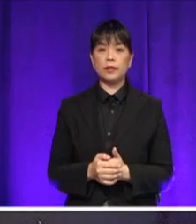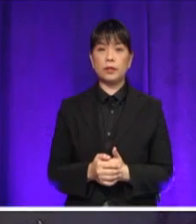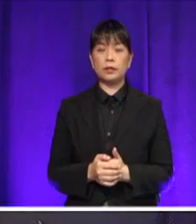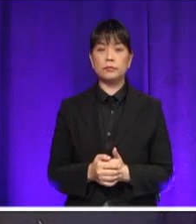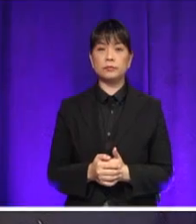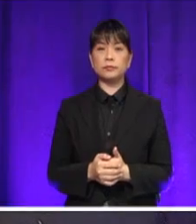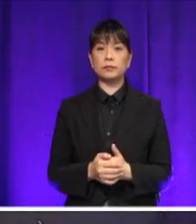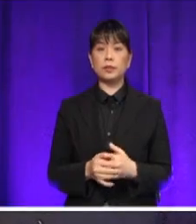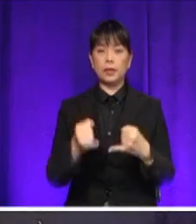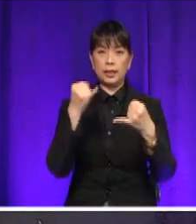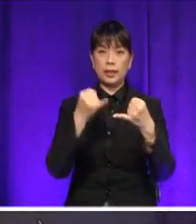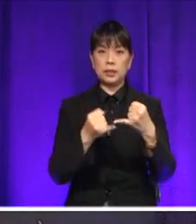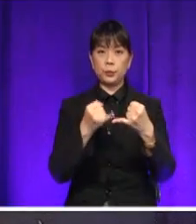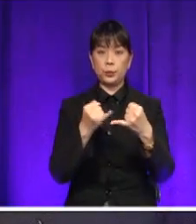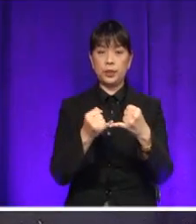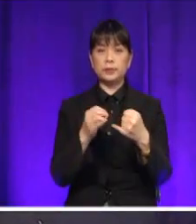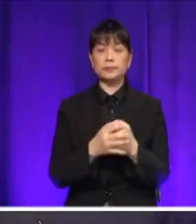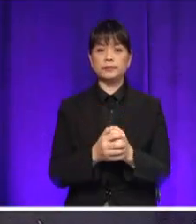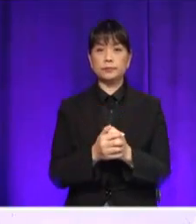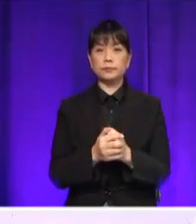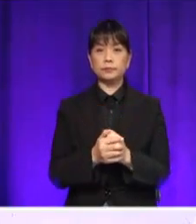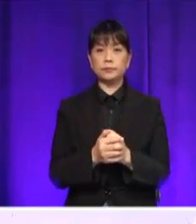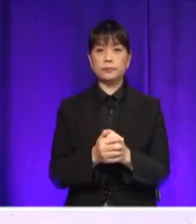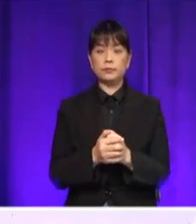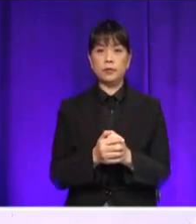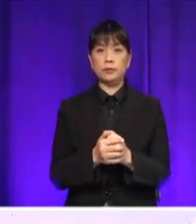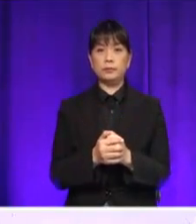And the last one, I think everybody will be able to get this.